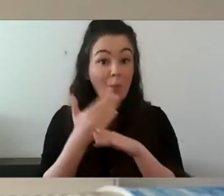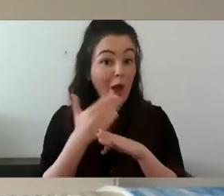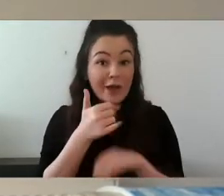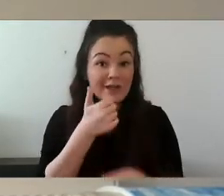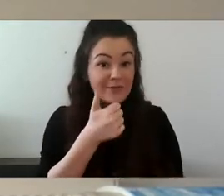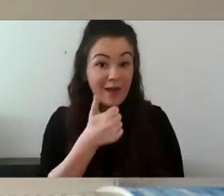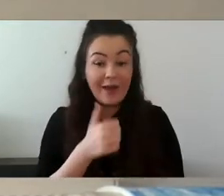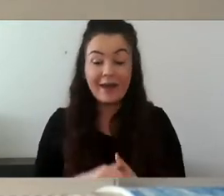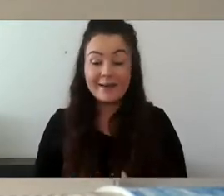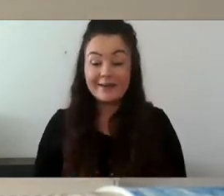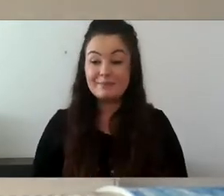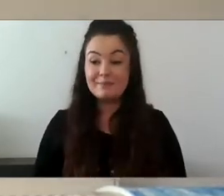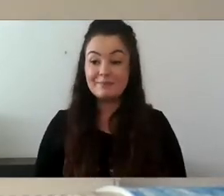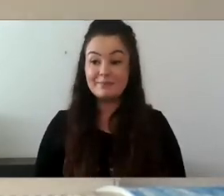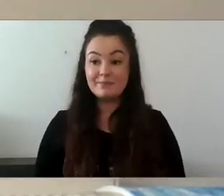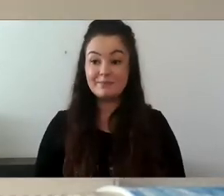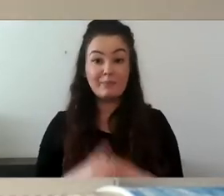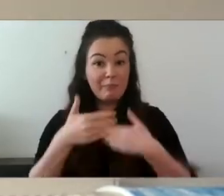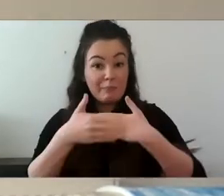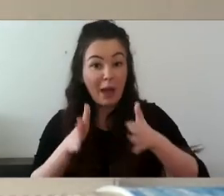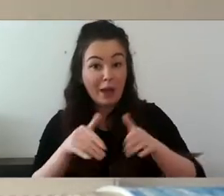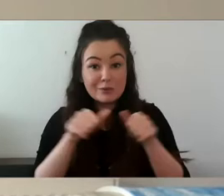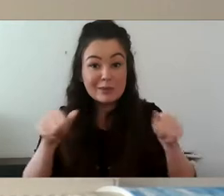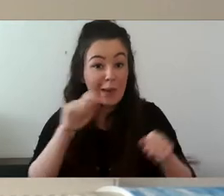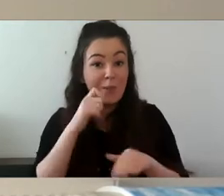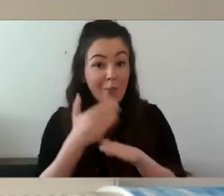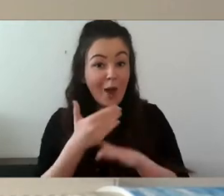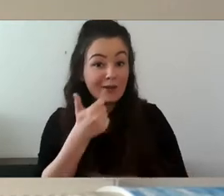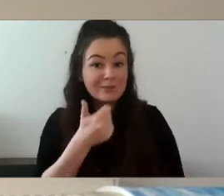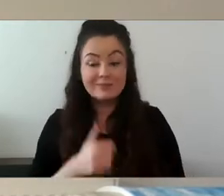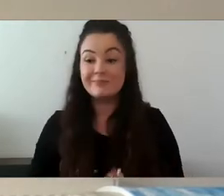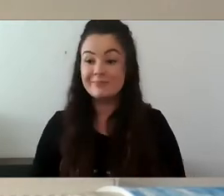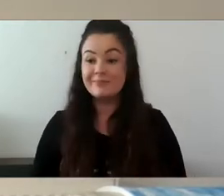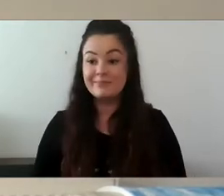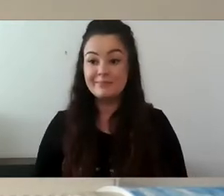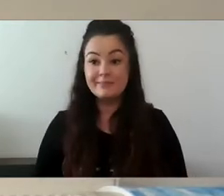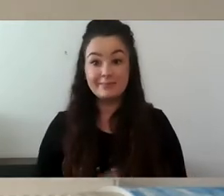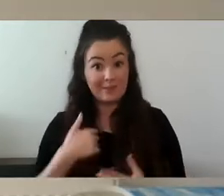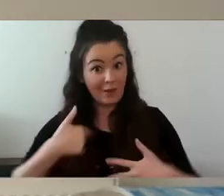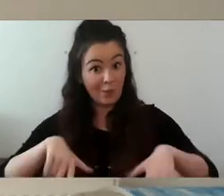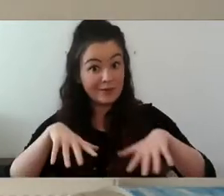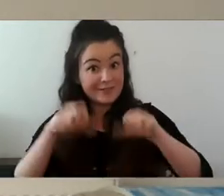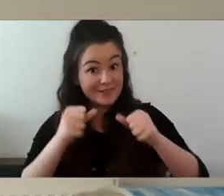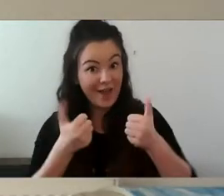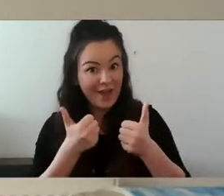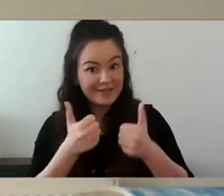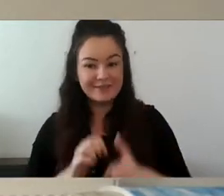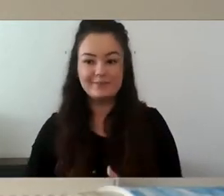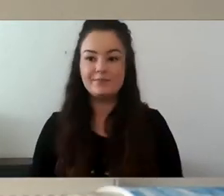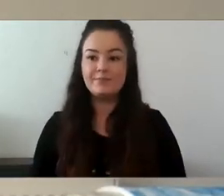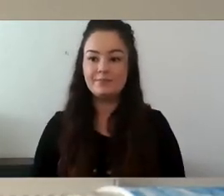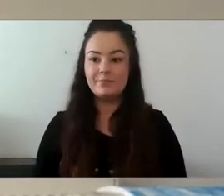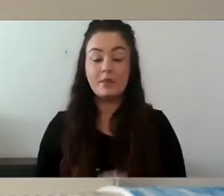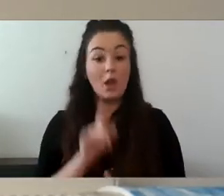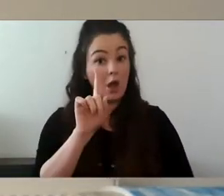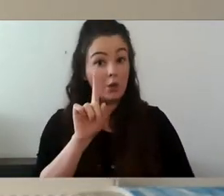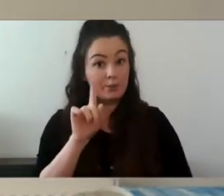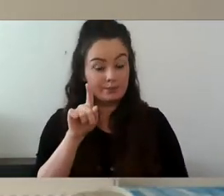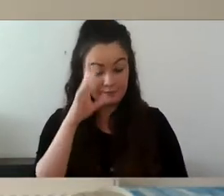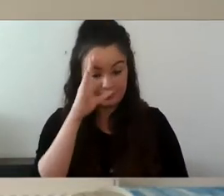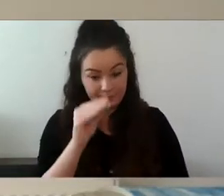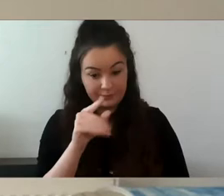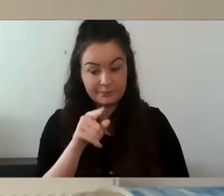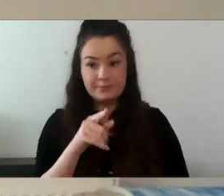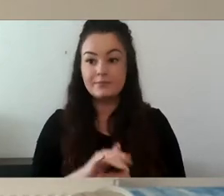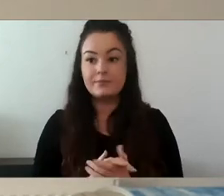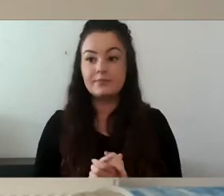work. Parcel tape will work for this. And let's get started. Oh, and